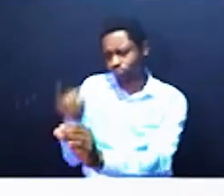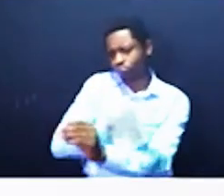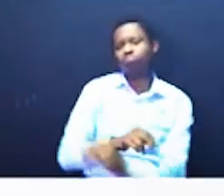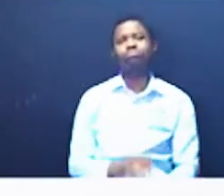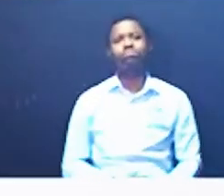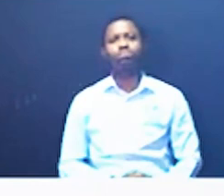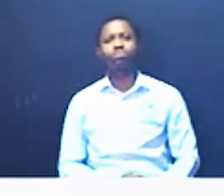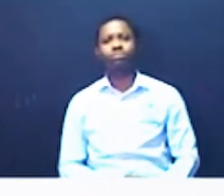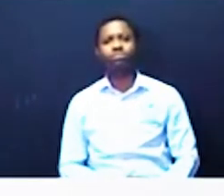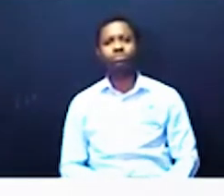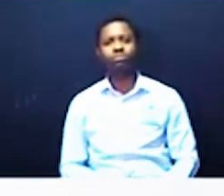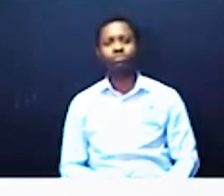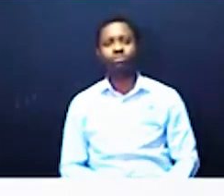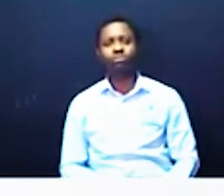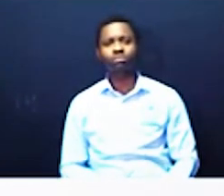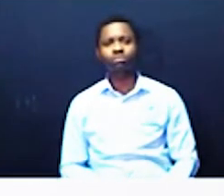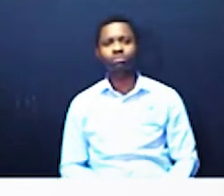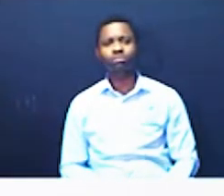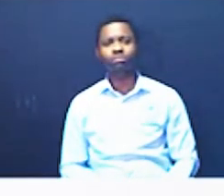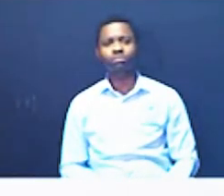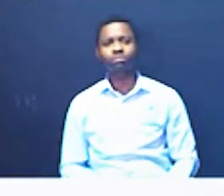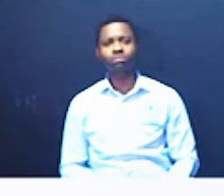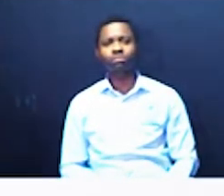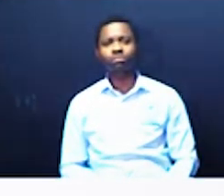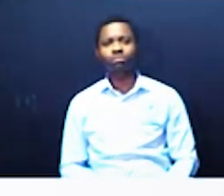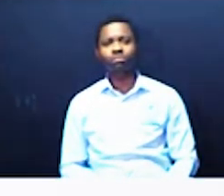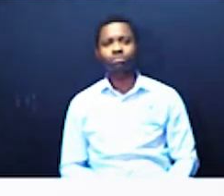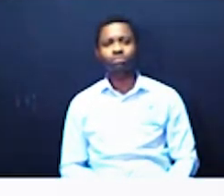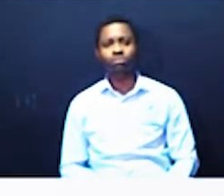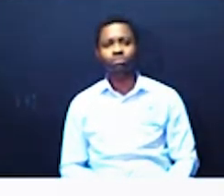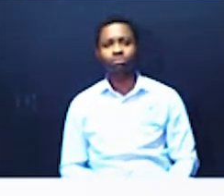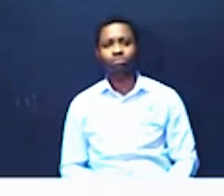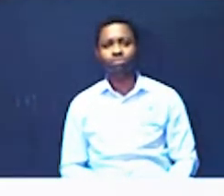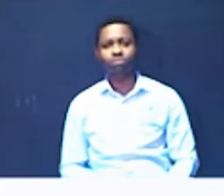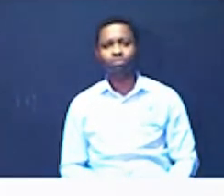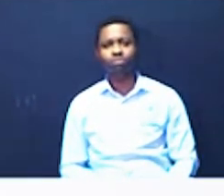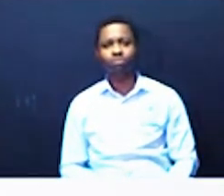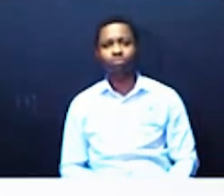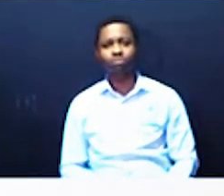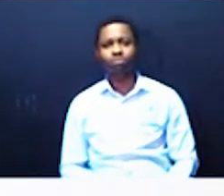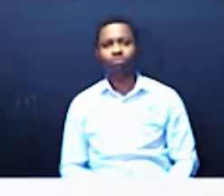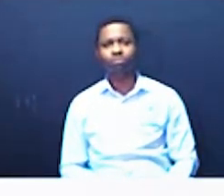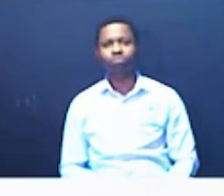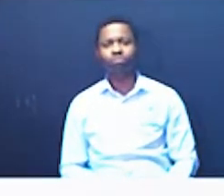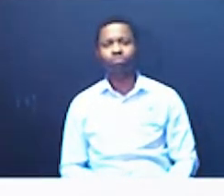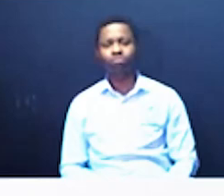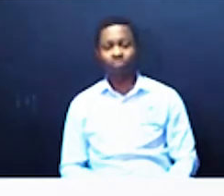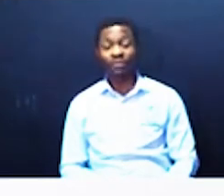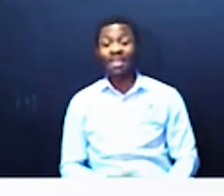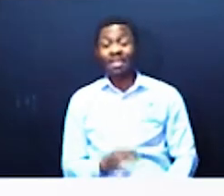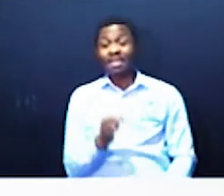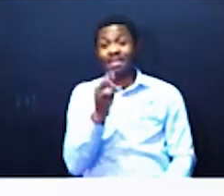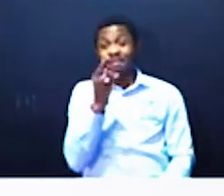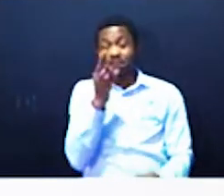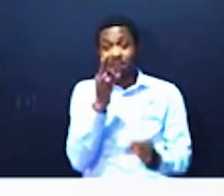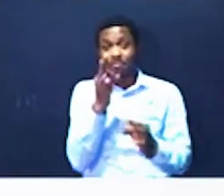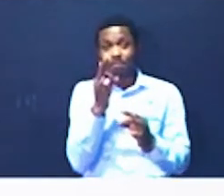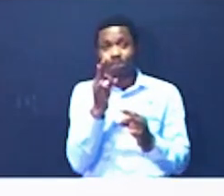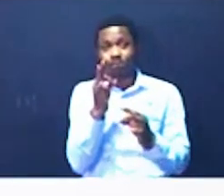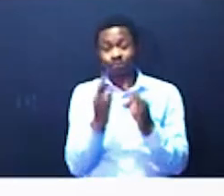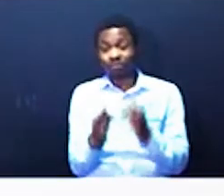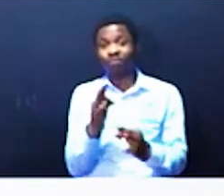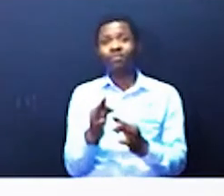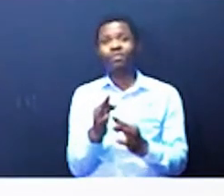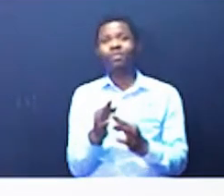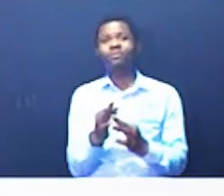they do, the reward is special honor. The reward is not